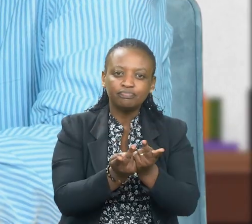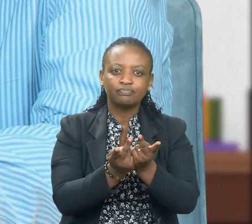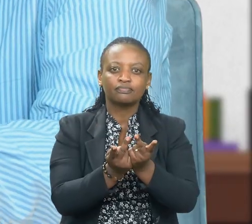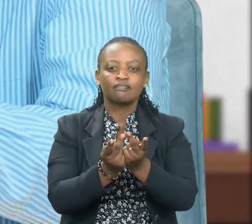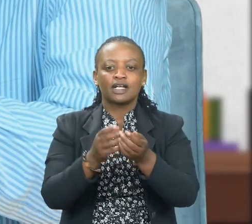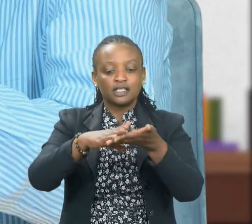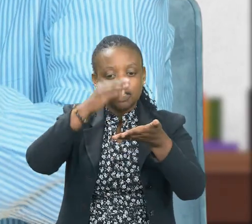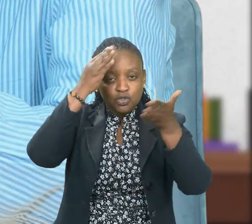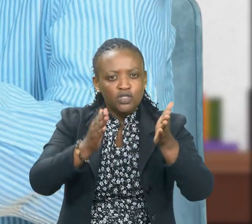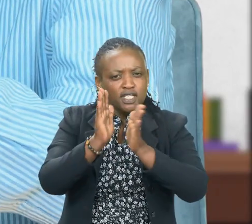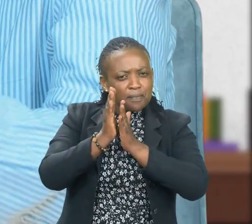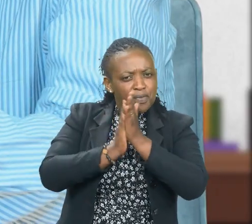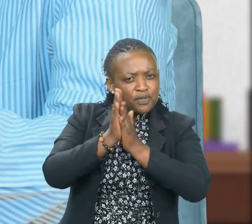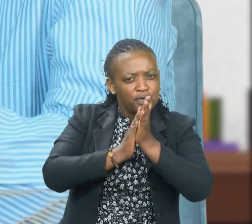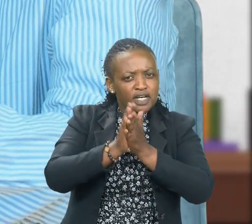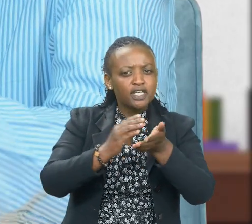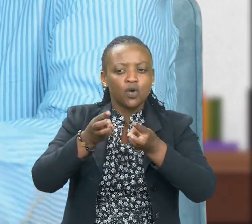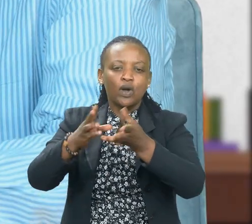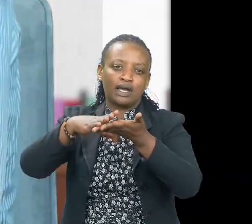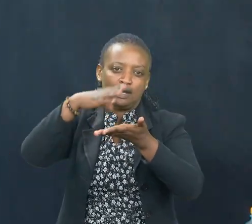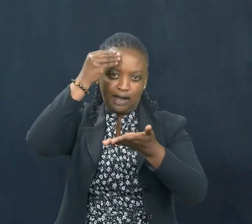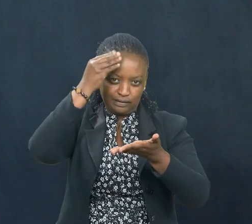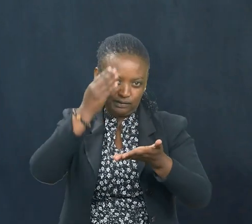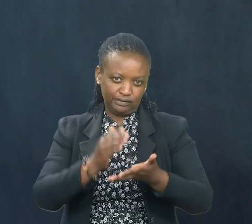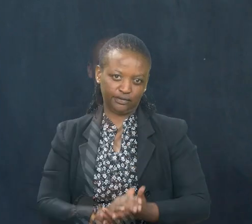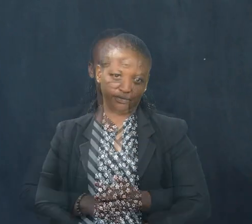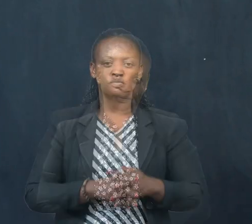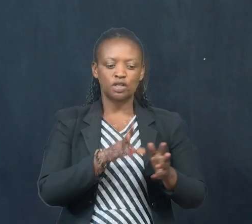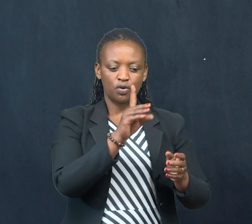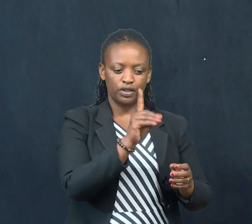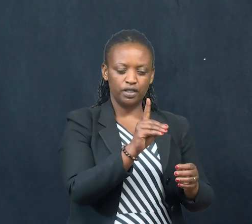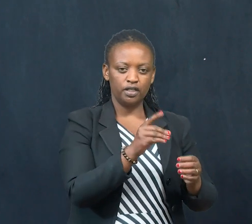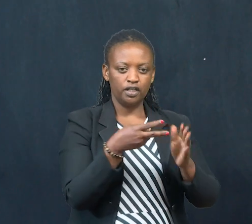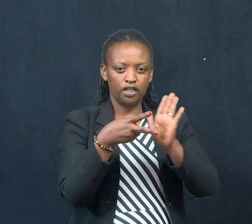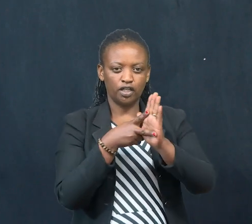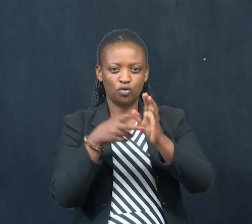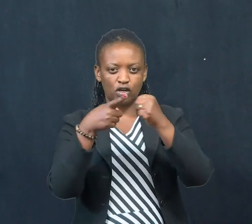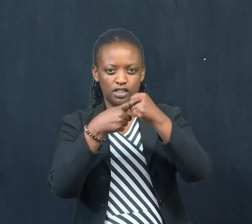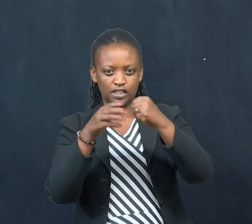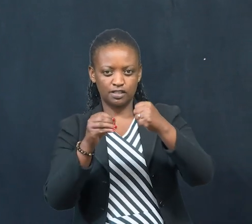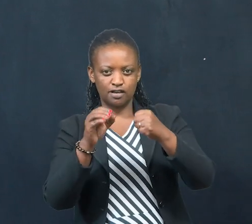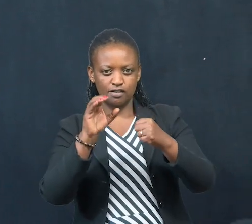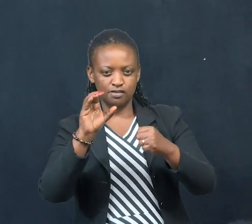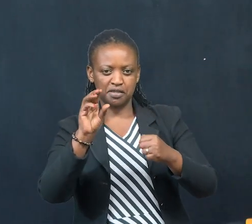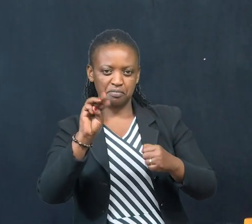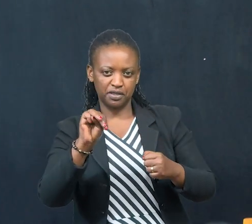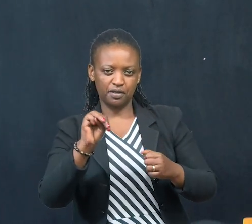pace and the students are motivated in the learning. D is 60